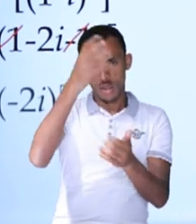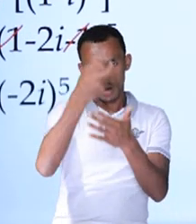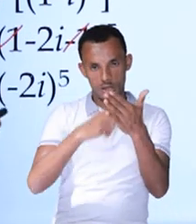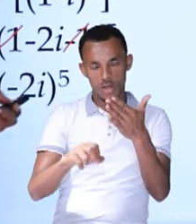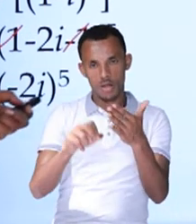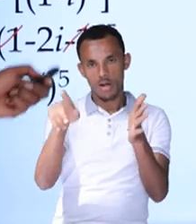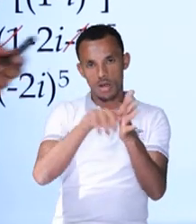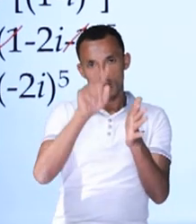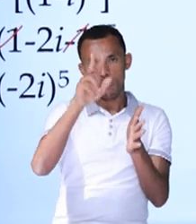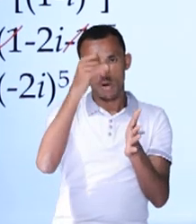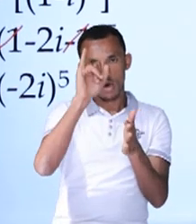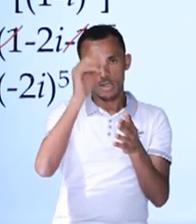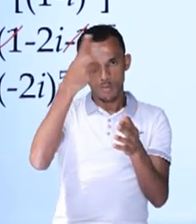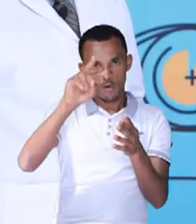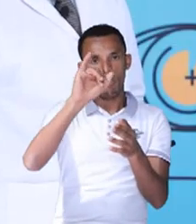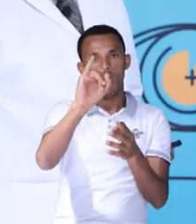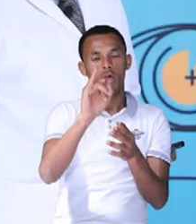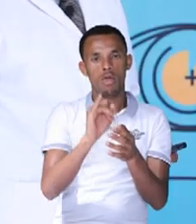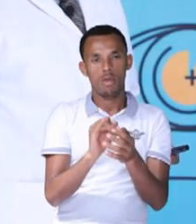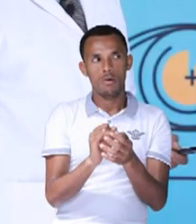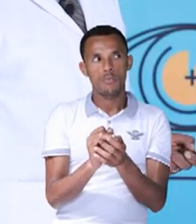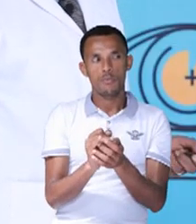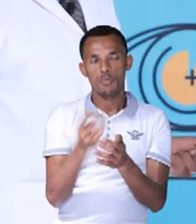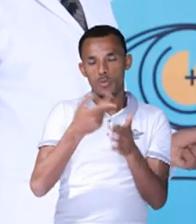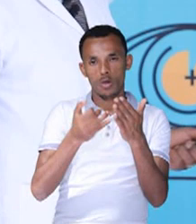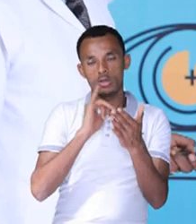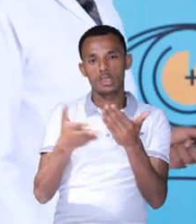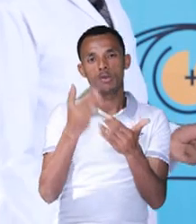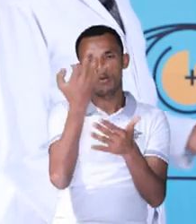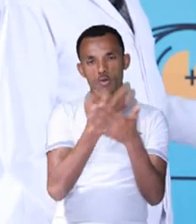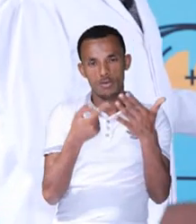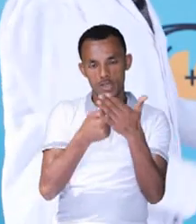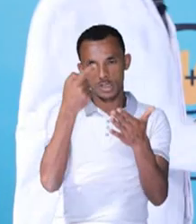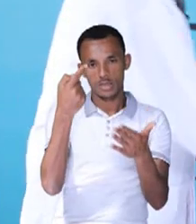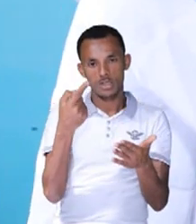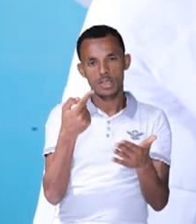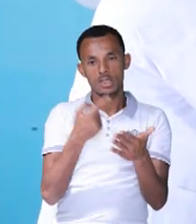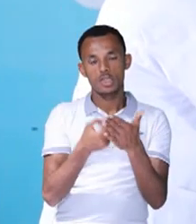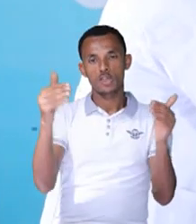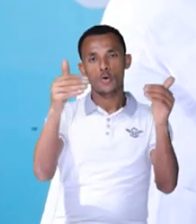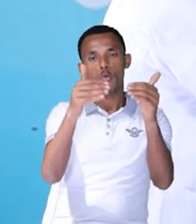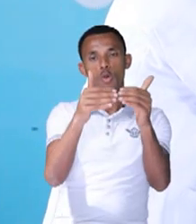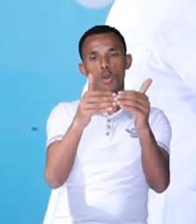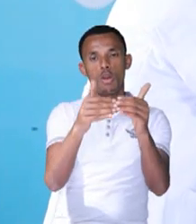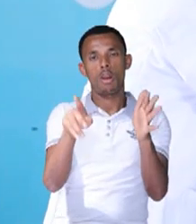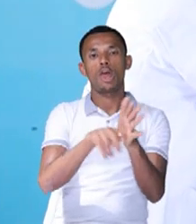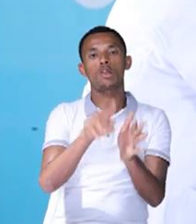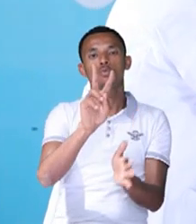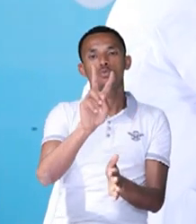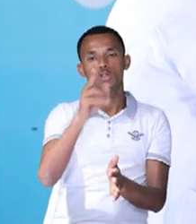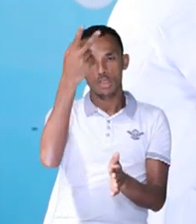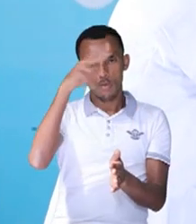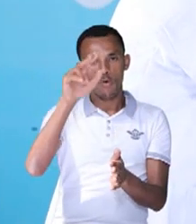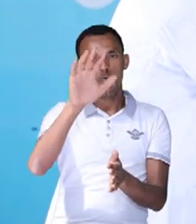be -2i the power of 5. What is the simplest form for this one? This is equal to -2